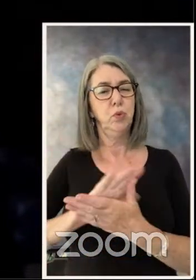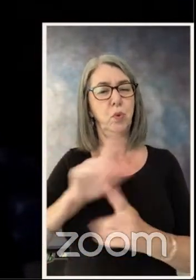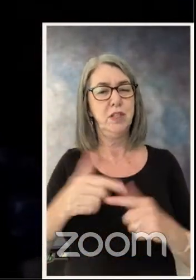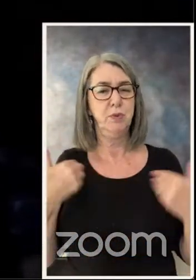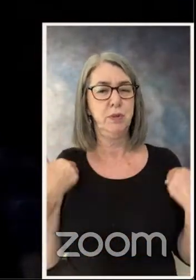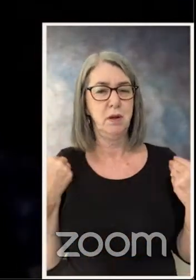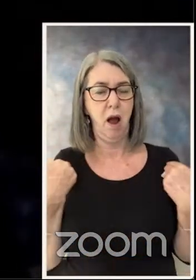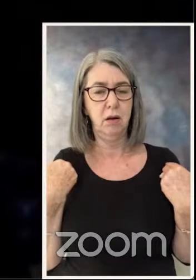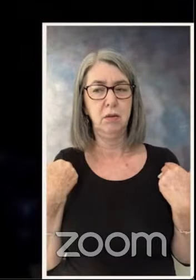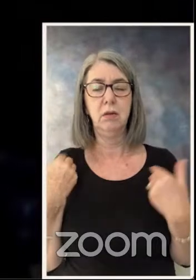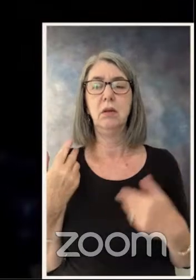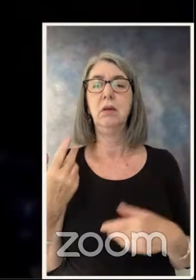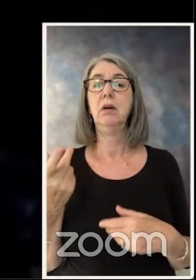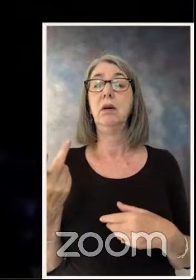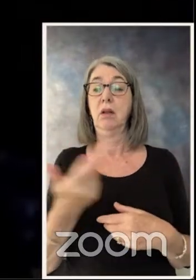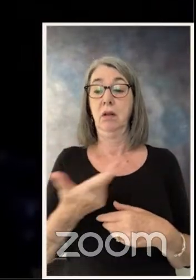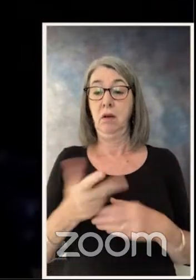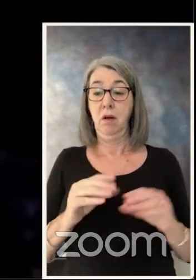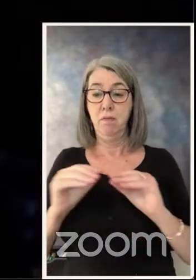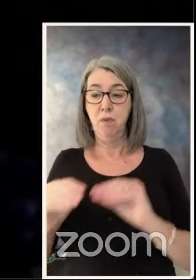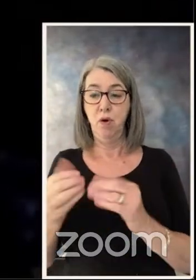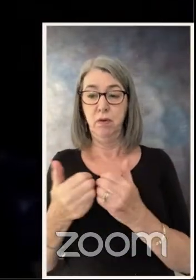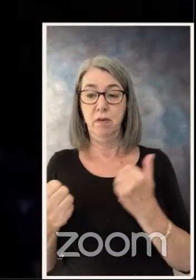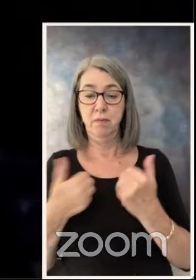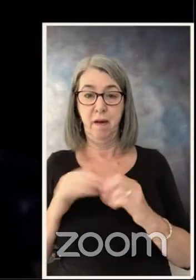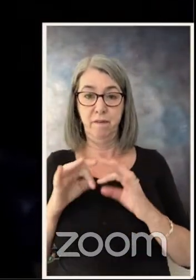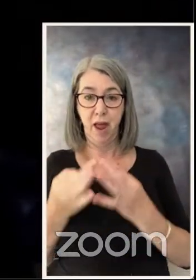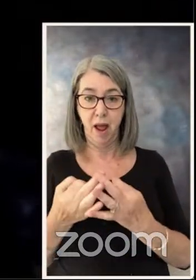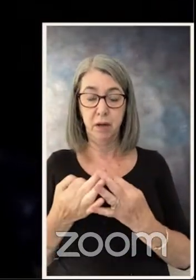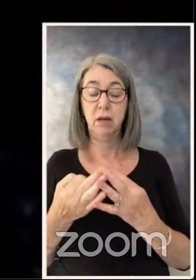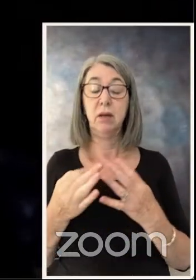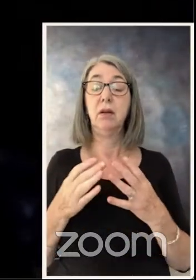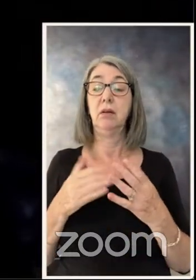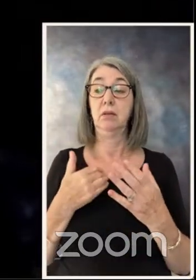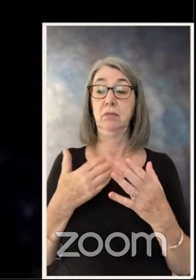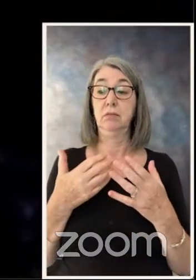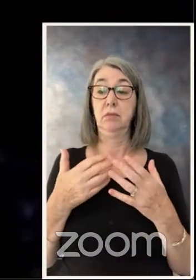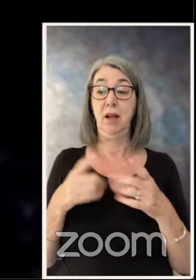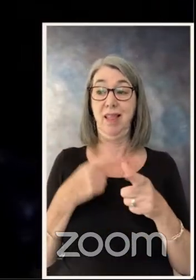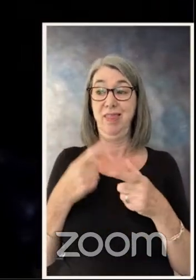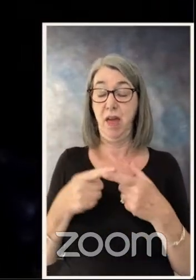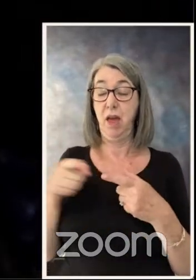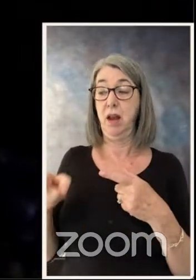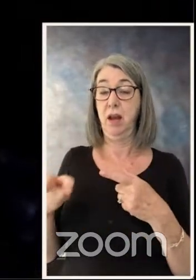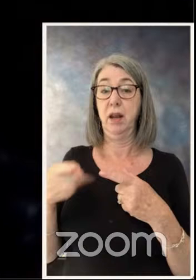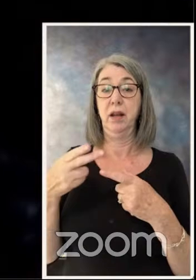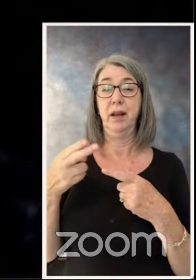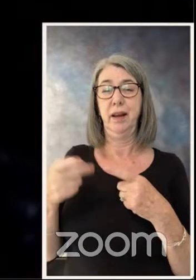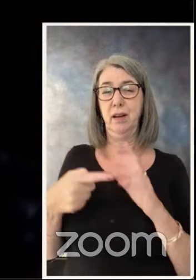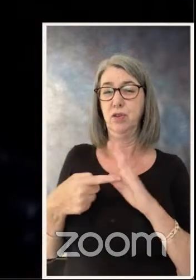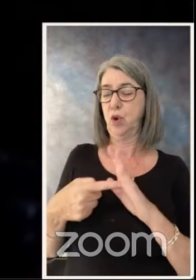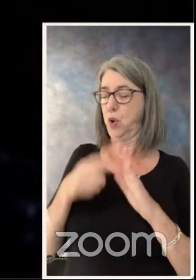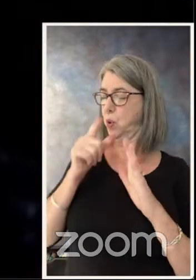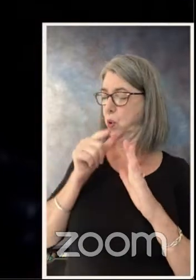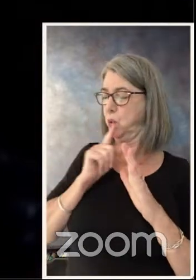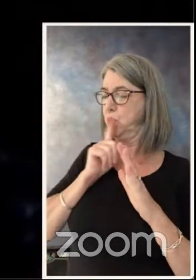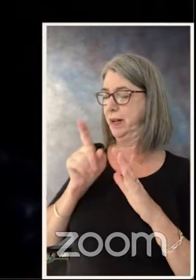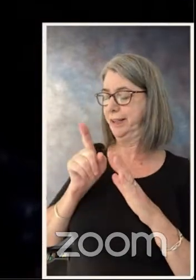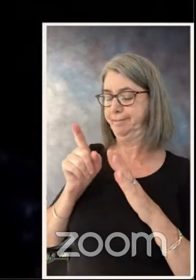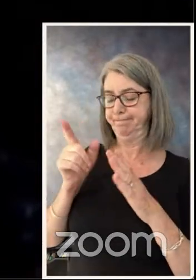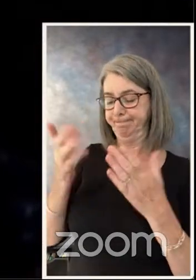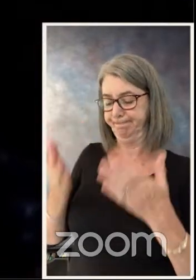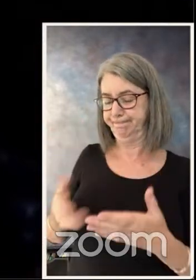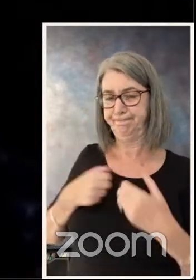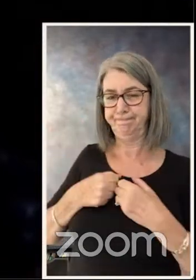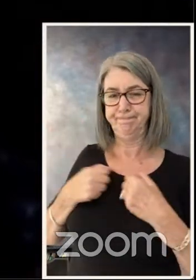was younger. We moved away from my family, and once we got away from my family, he kind of let out his true